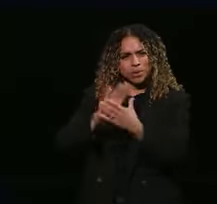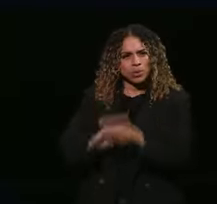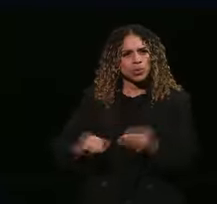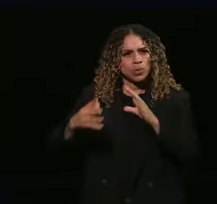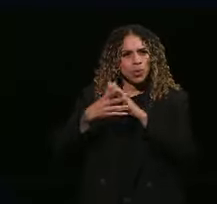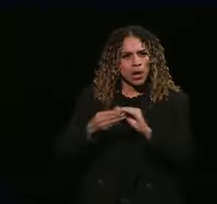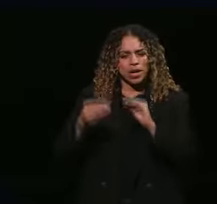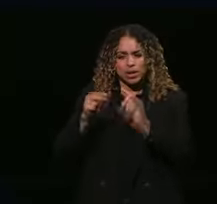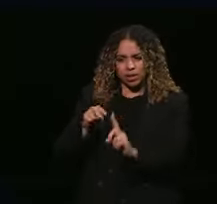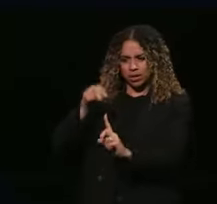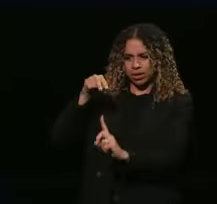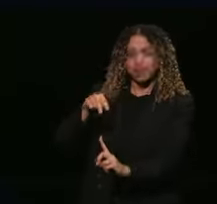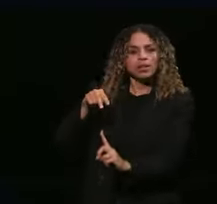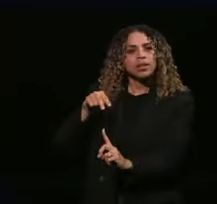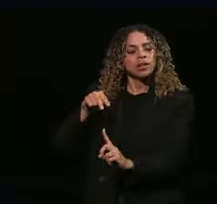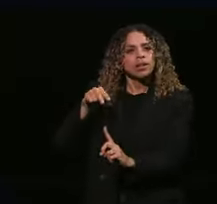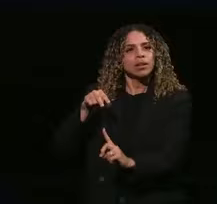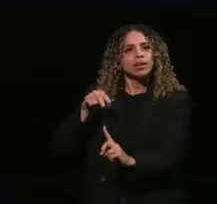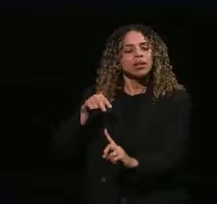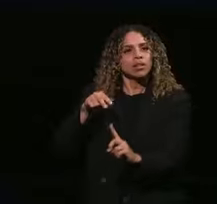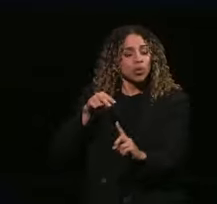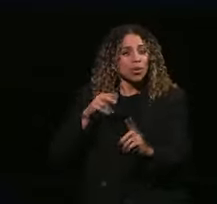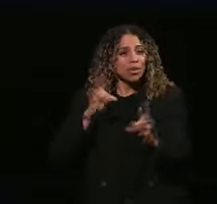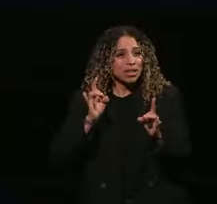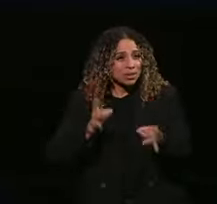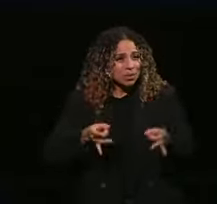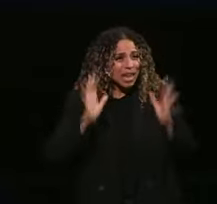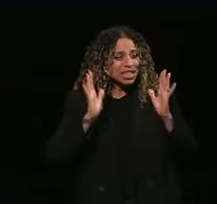So there is a tragedy. The tragedy